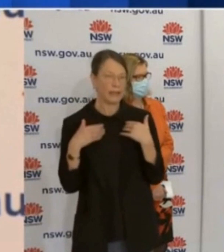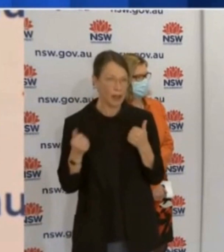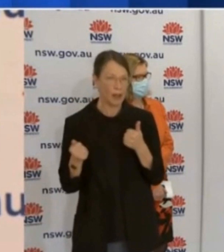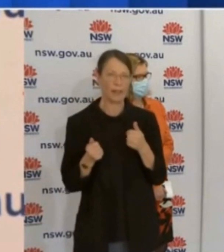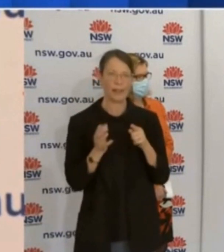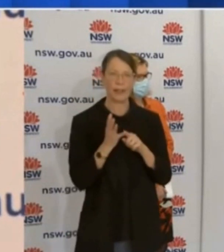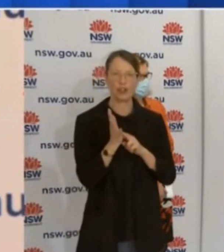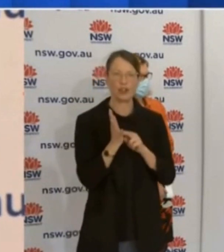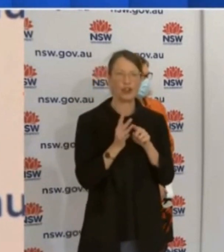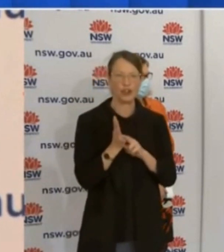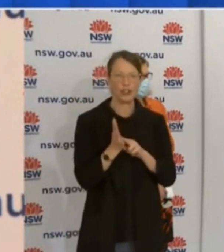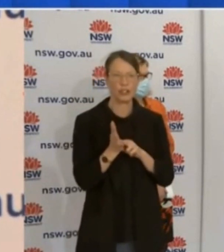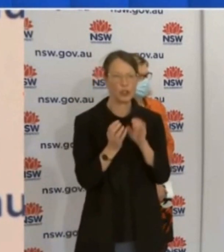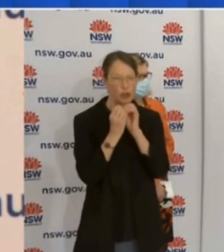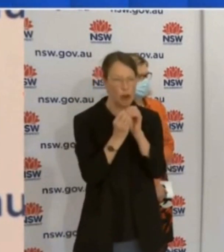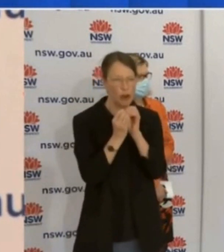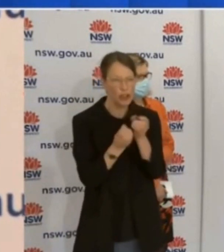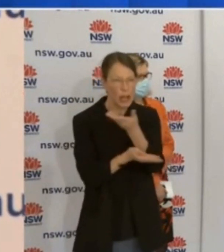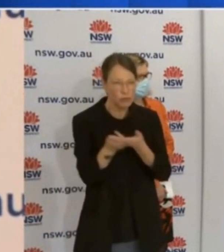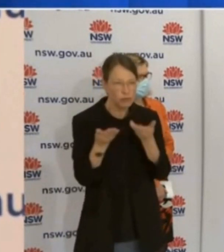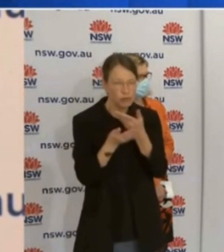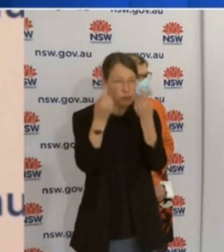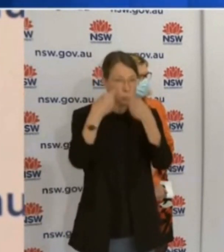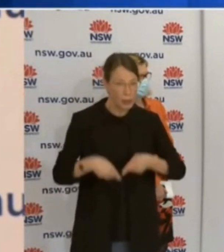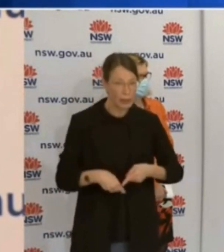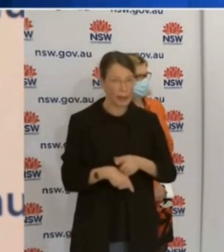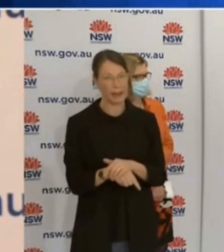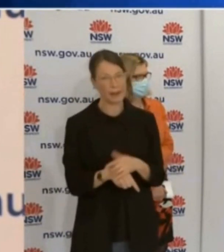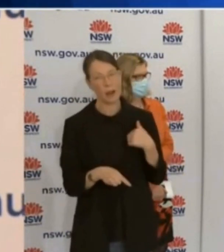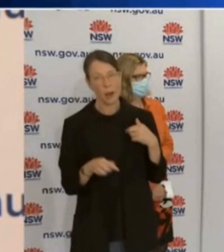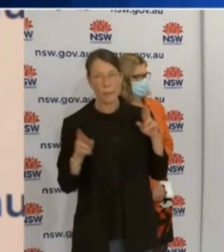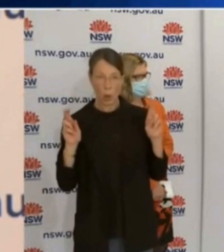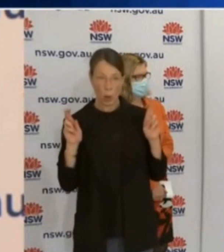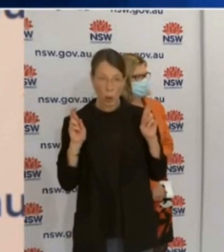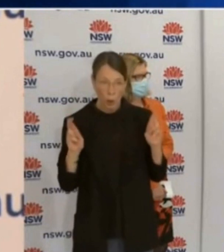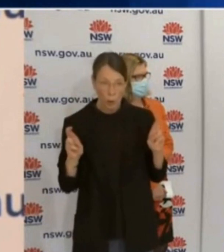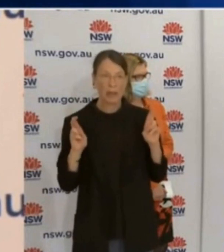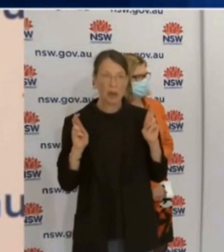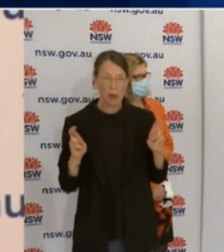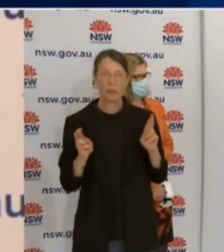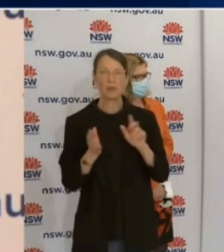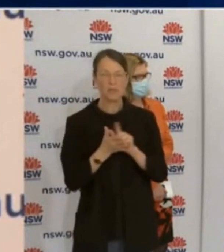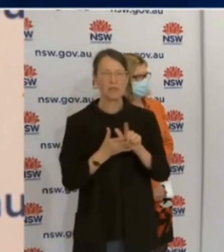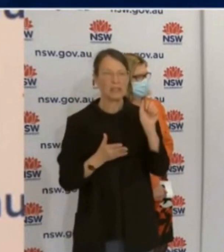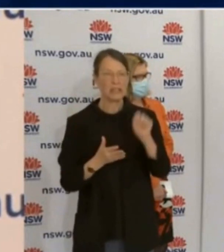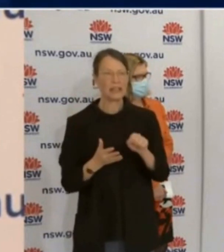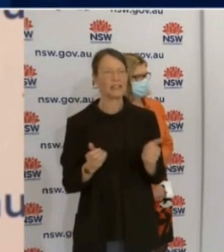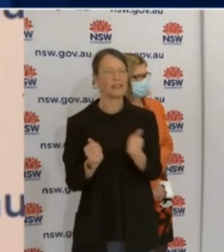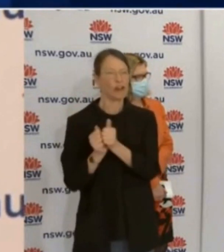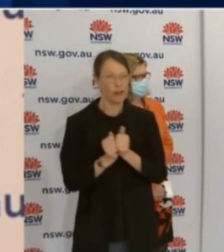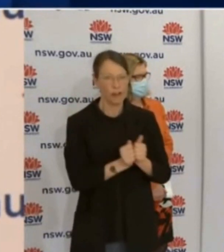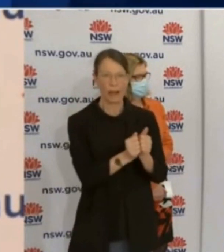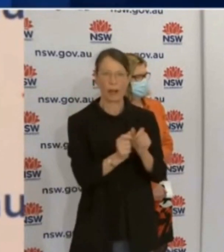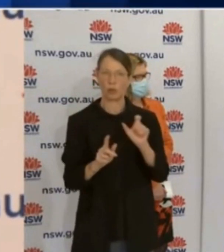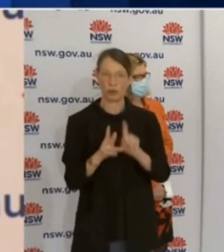picked up the phone and spoken to them as well. And I'm hopeful that we might be able to get to a point where there's a consensus view.